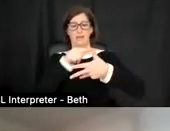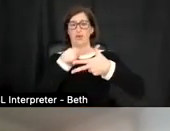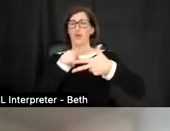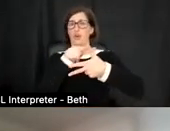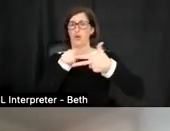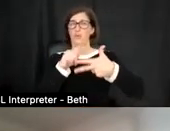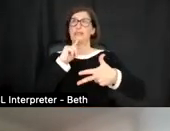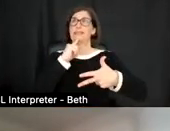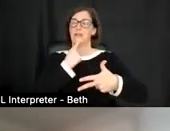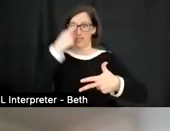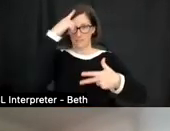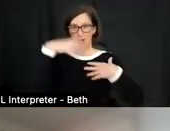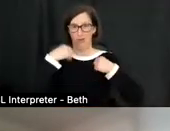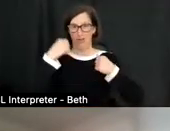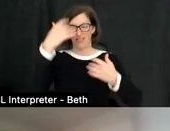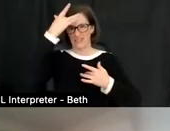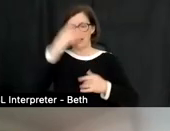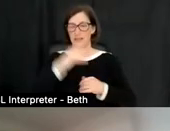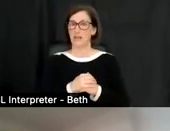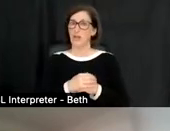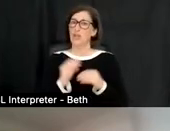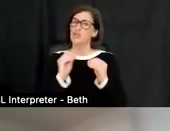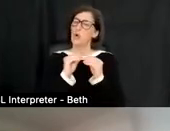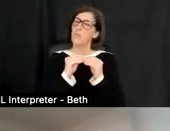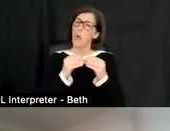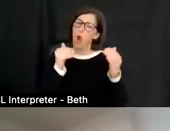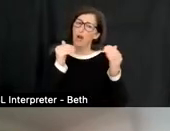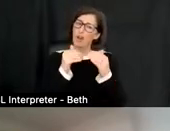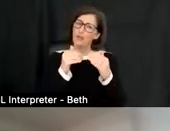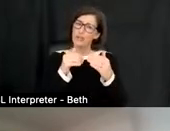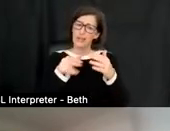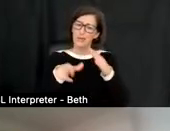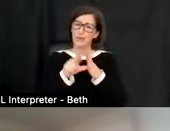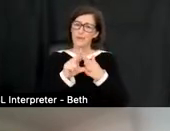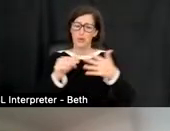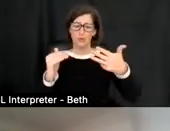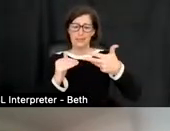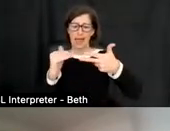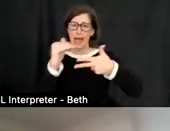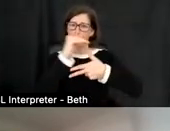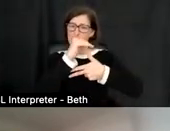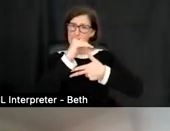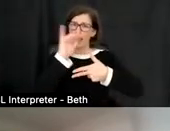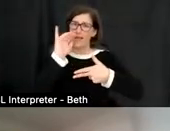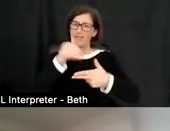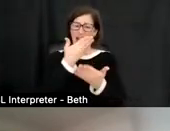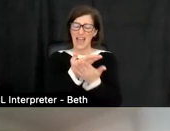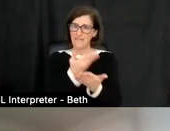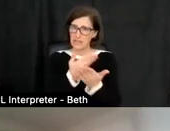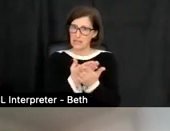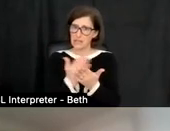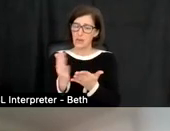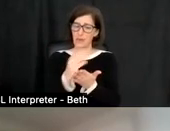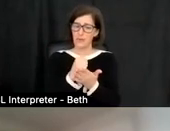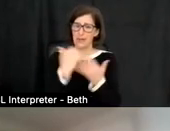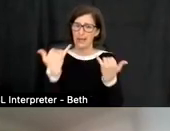health conditions. So we're going to look more closely at these steps, at the evidence that has accumulated on what works